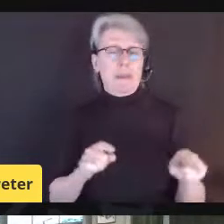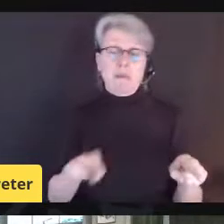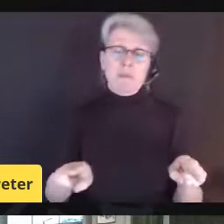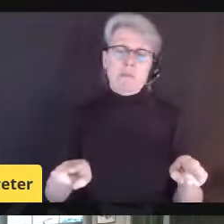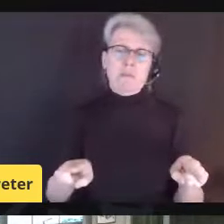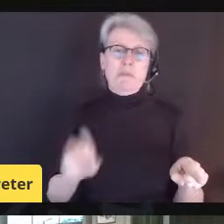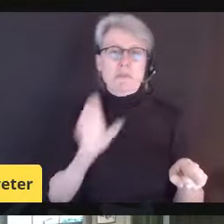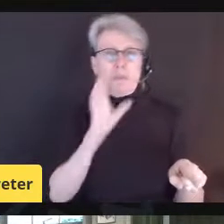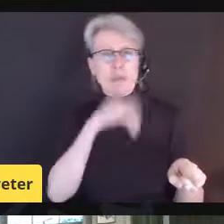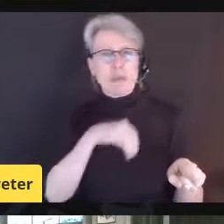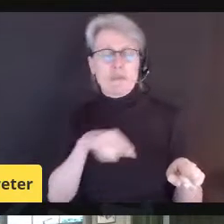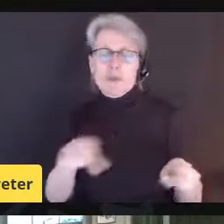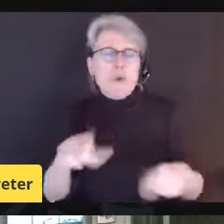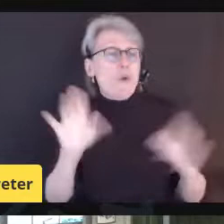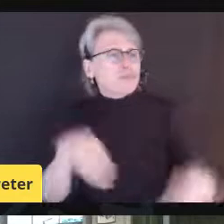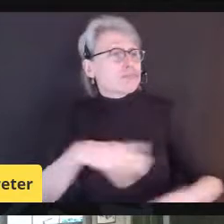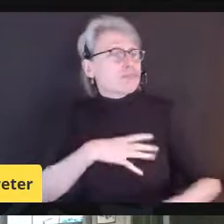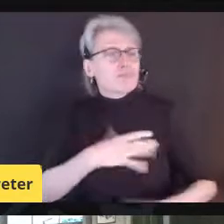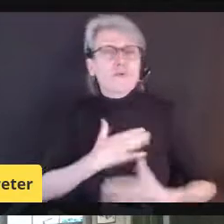weird, but you absolutely love?